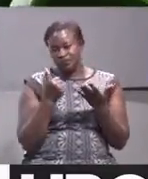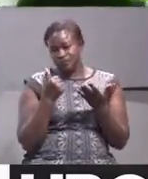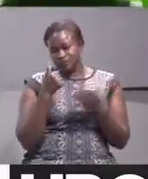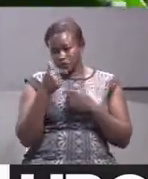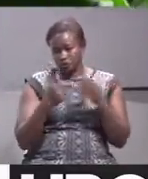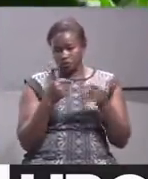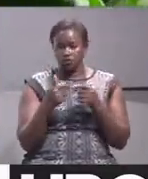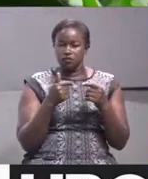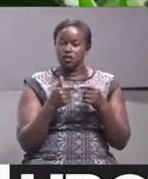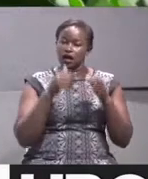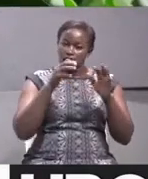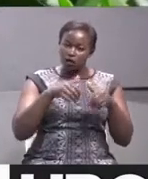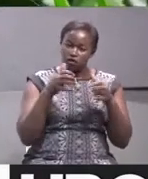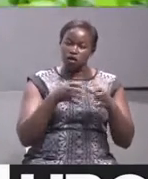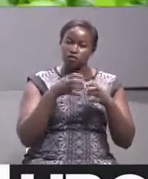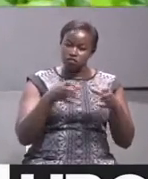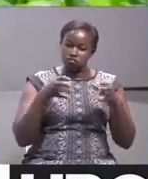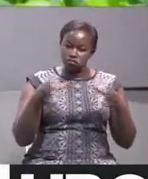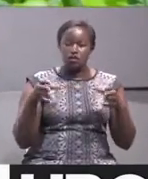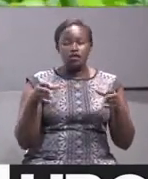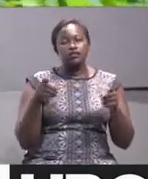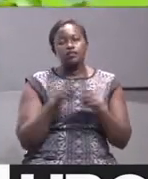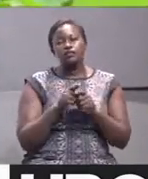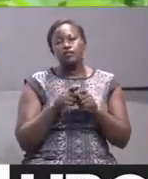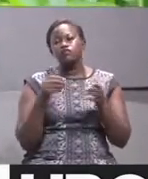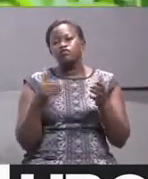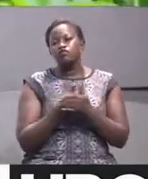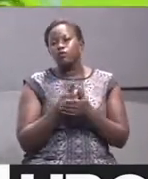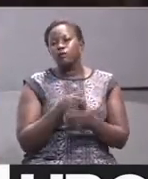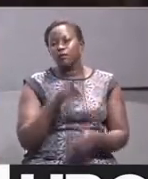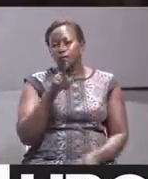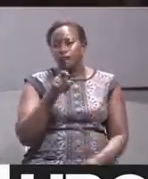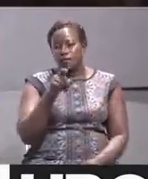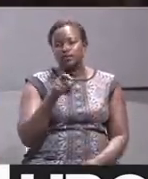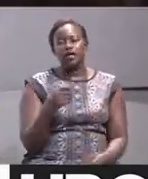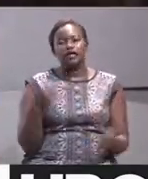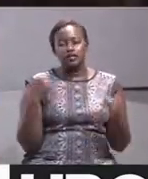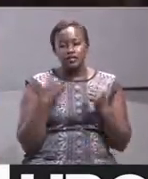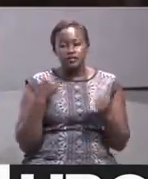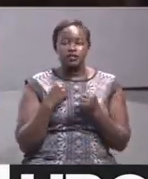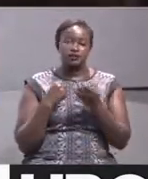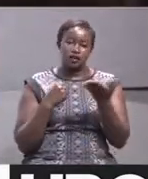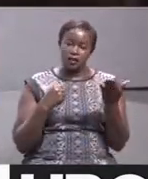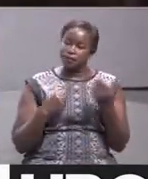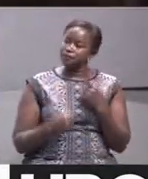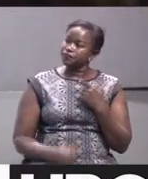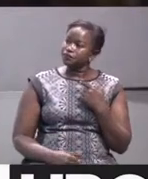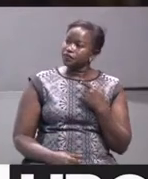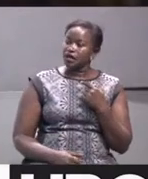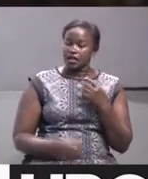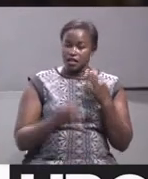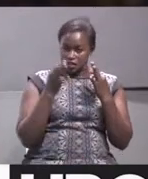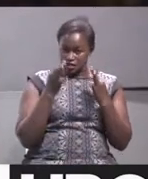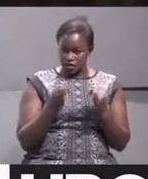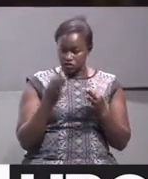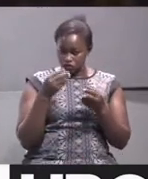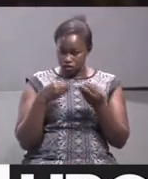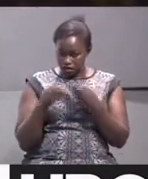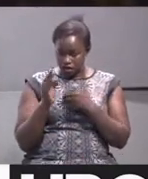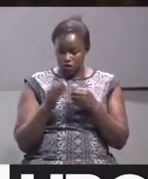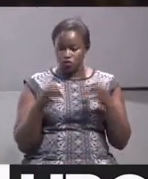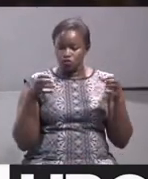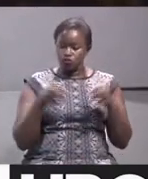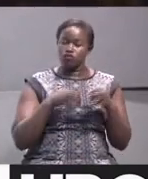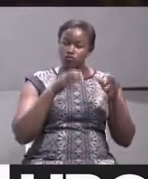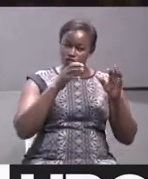agricultural production and the emergence of new pests and diseases. These products that we are trading in are the ones that farmers use to